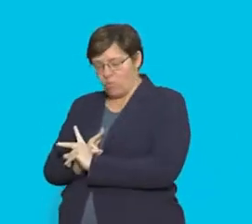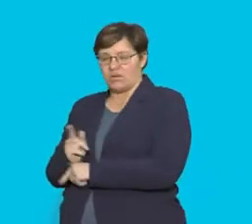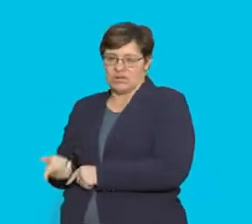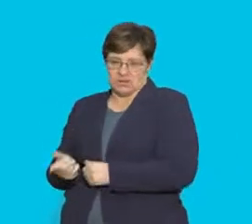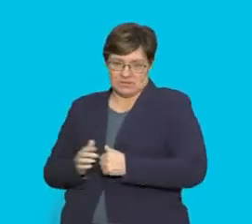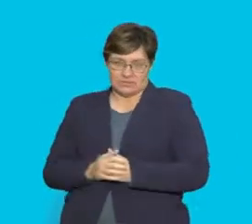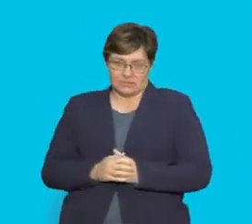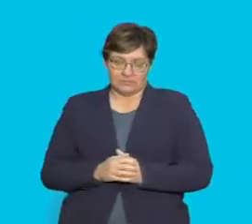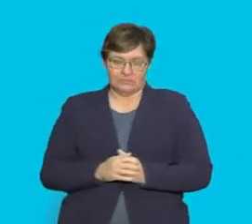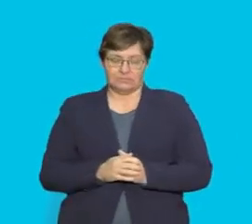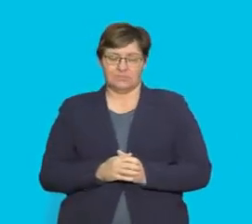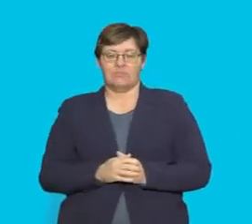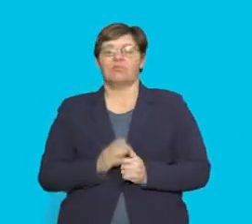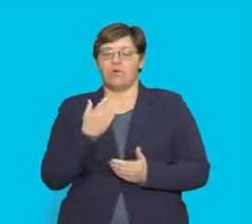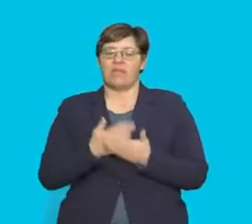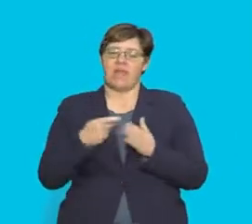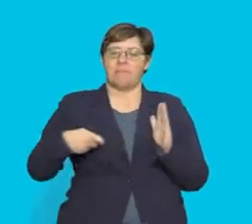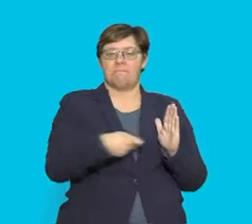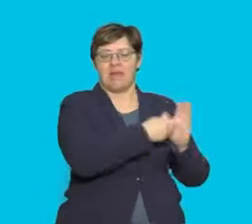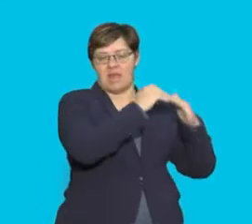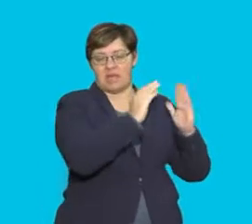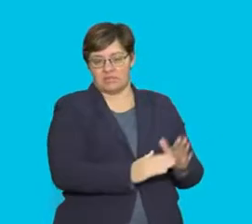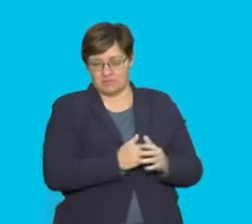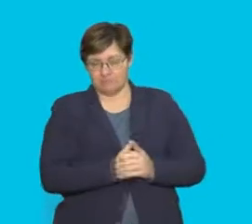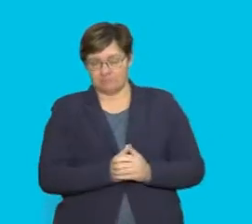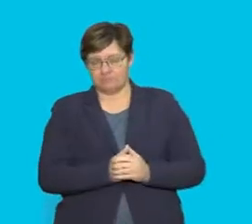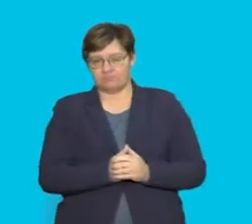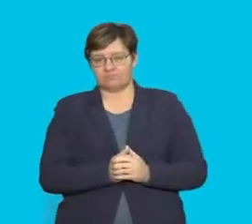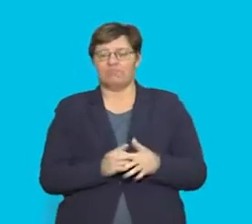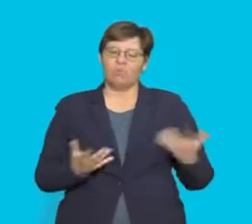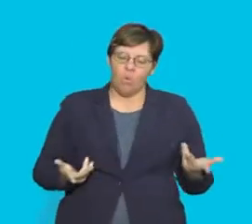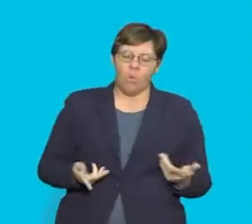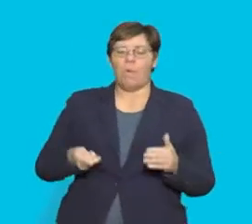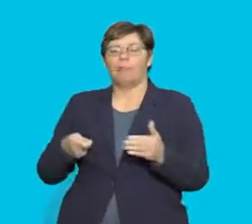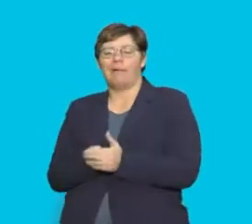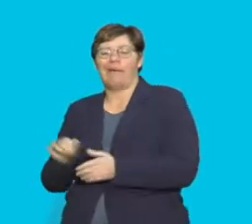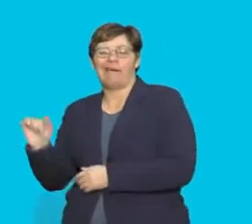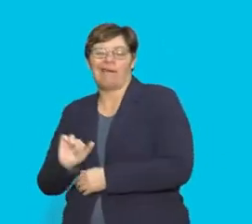you don't have anything at that time and you are getting money in order